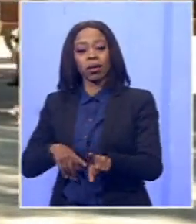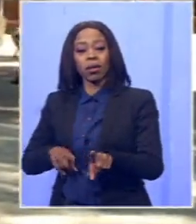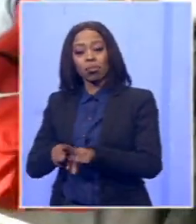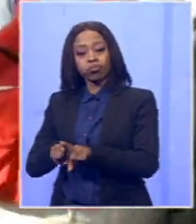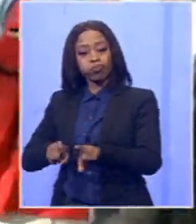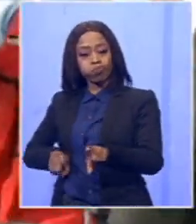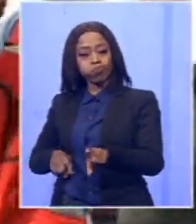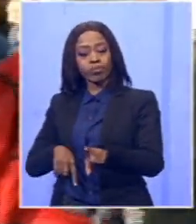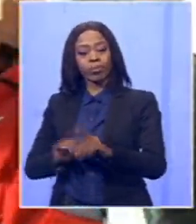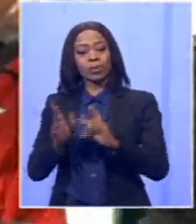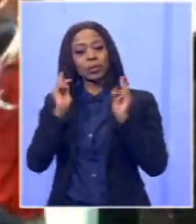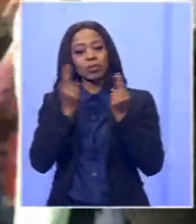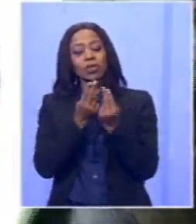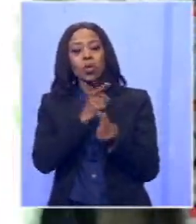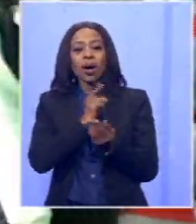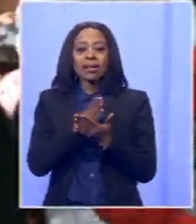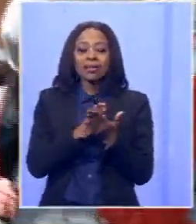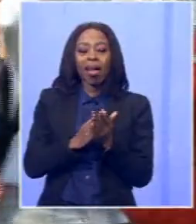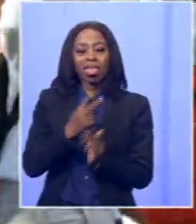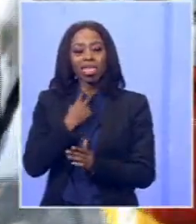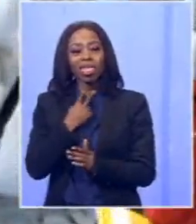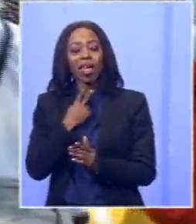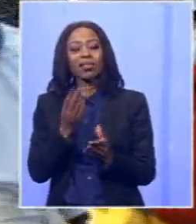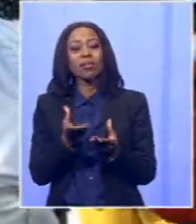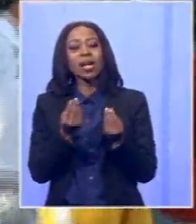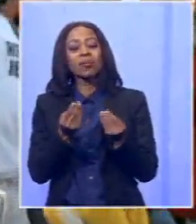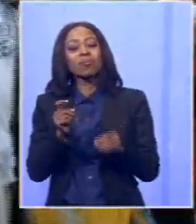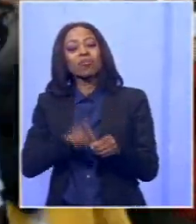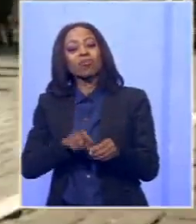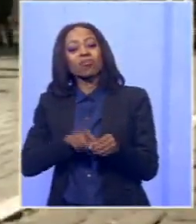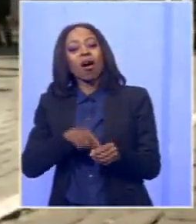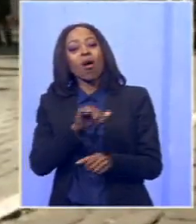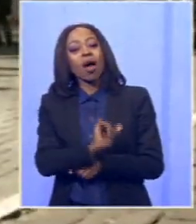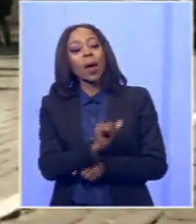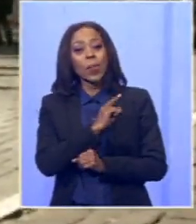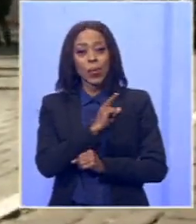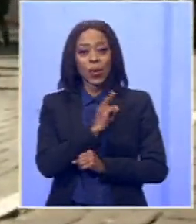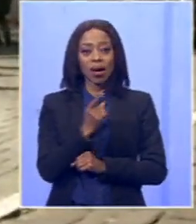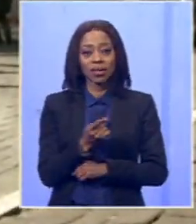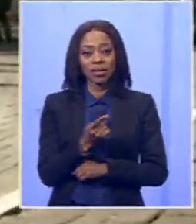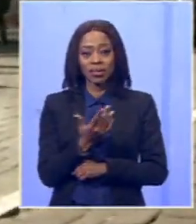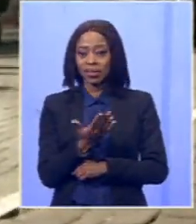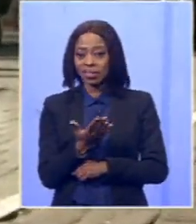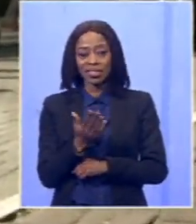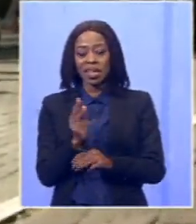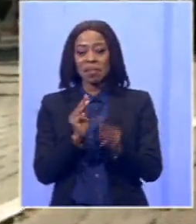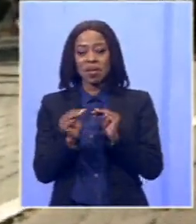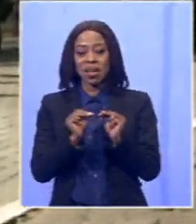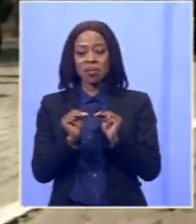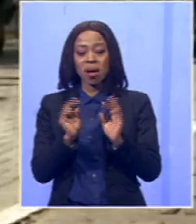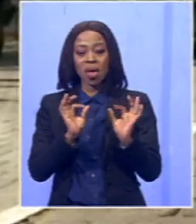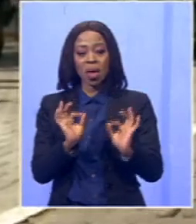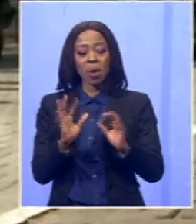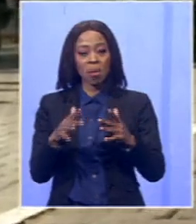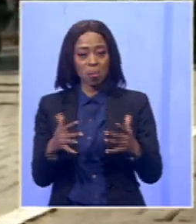university. He says some are unable to get their qualifications due to the alleged incompetence of